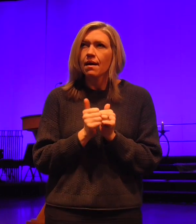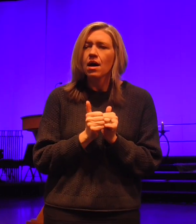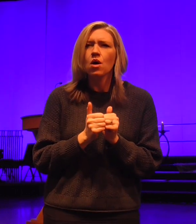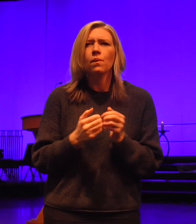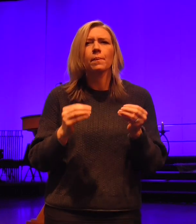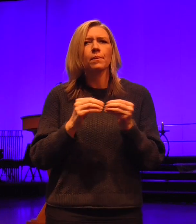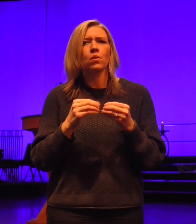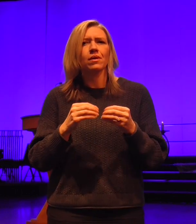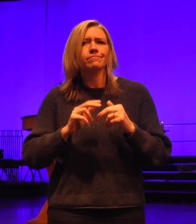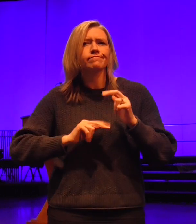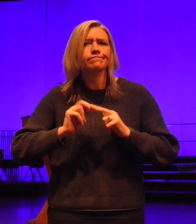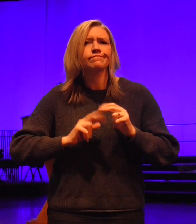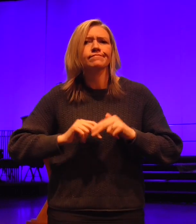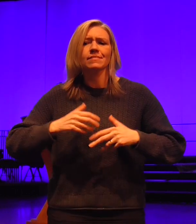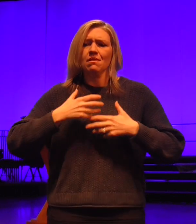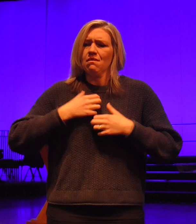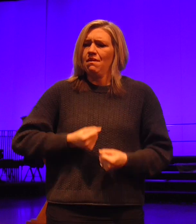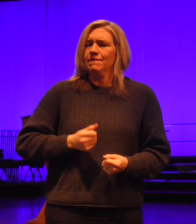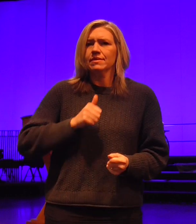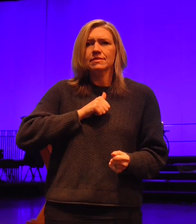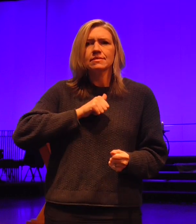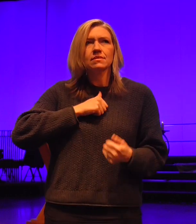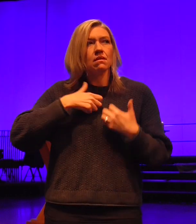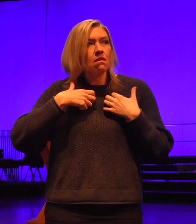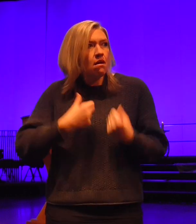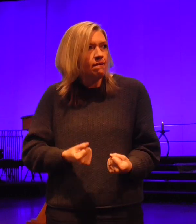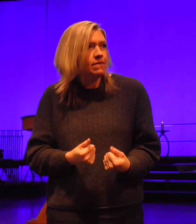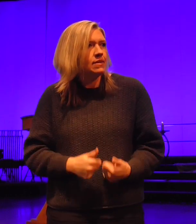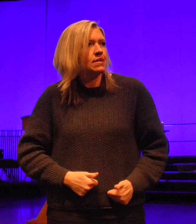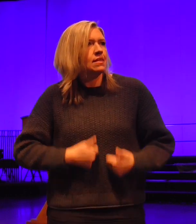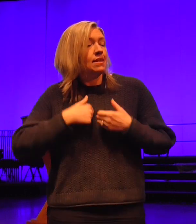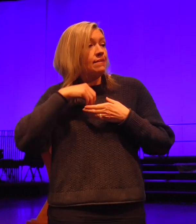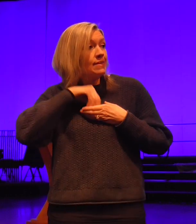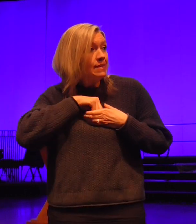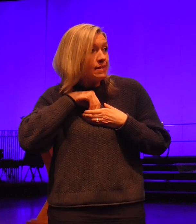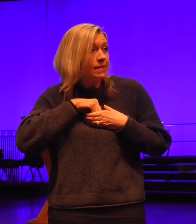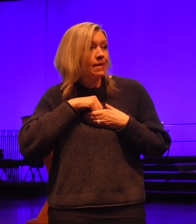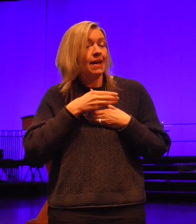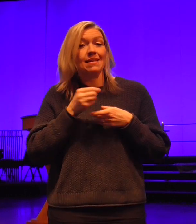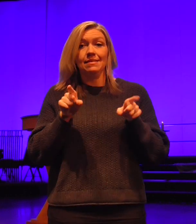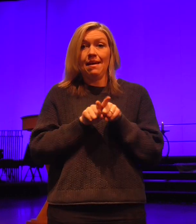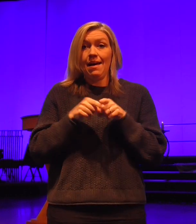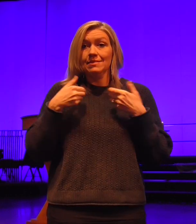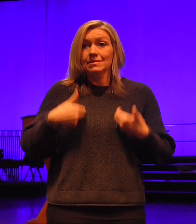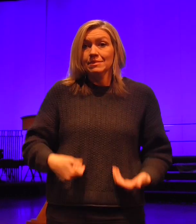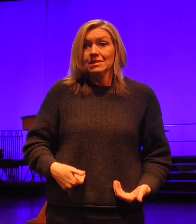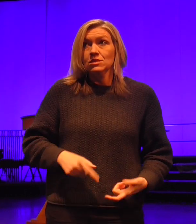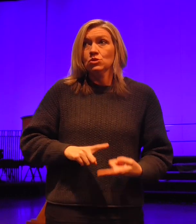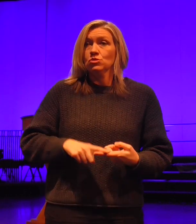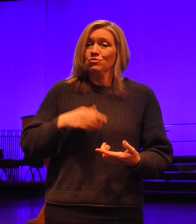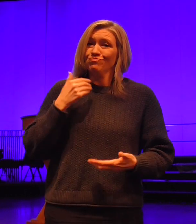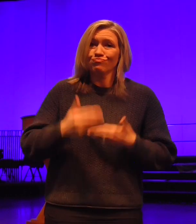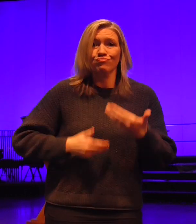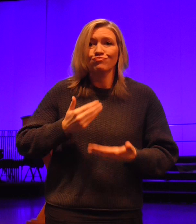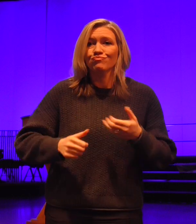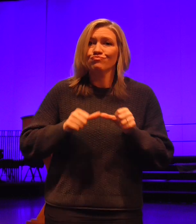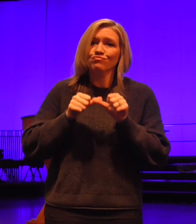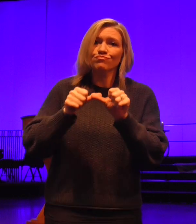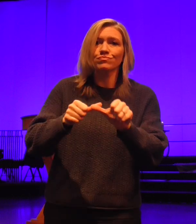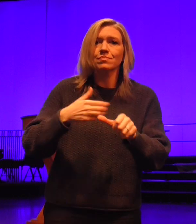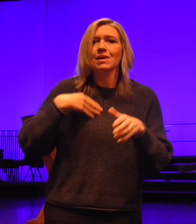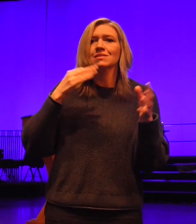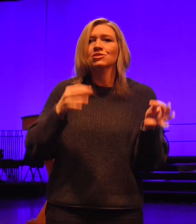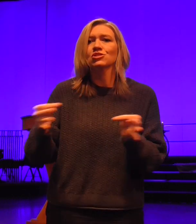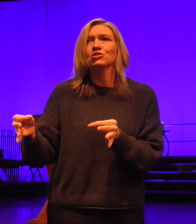in myself and confidence in the life that lives in me and as me to power me through my decisions? So it's about